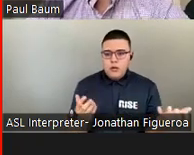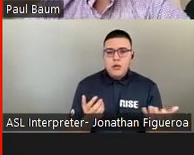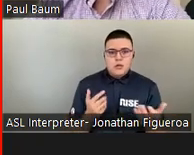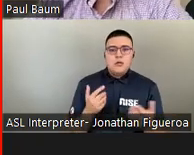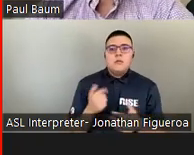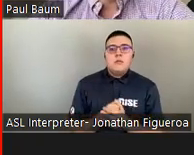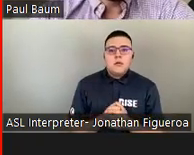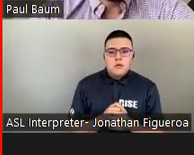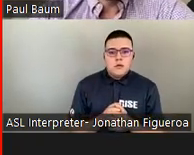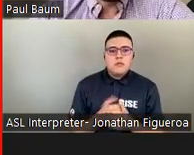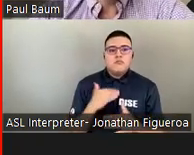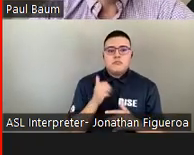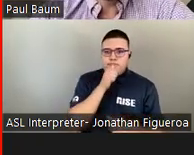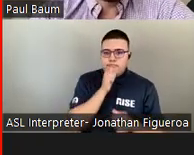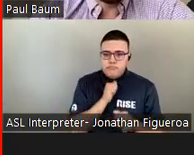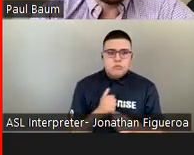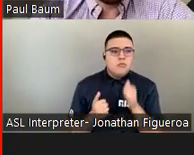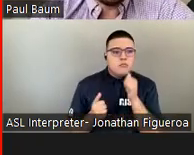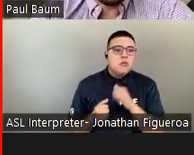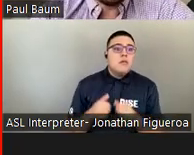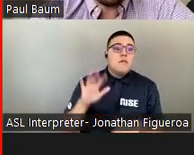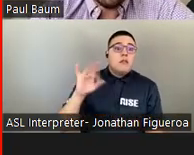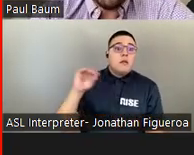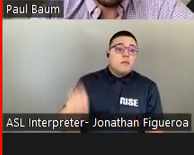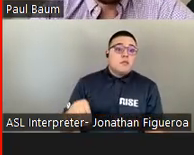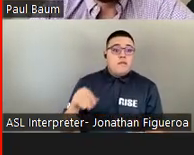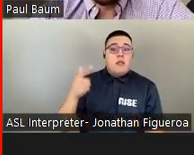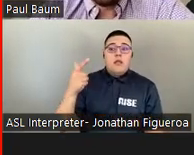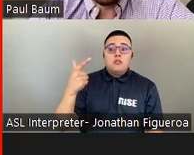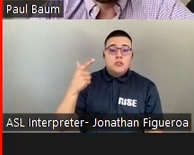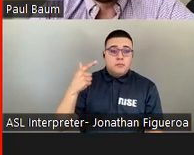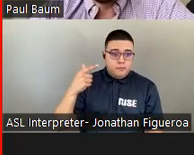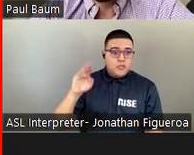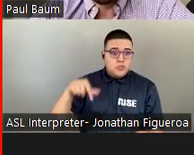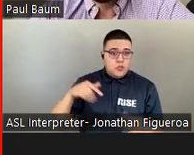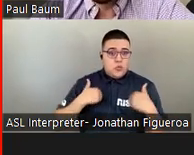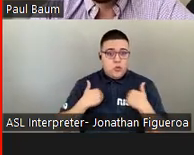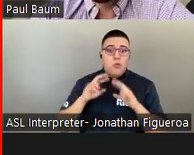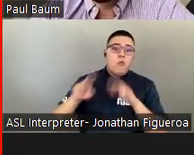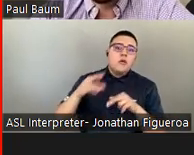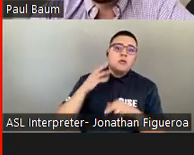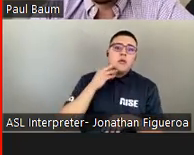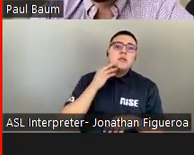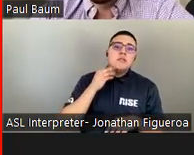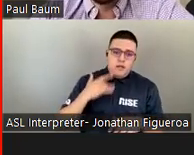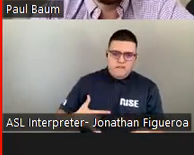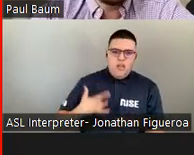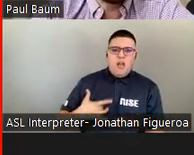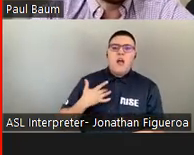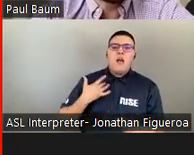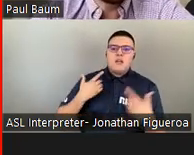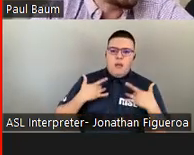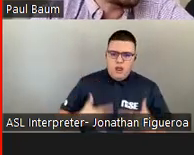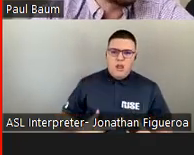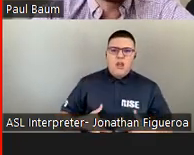suffering. 58% of LGBTQ youth reported experiencing symptoms of depression, including